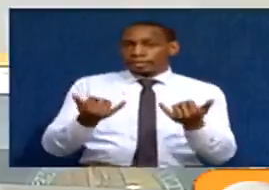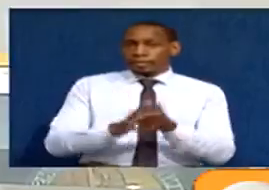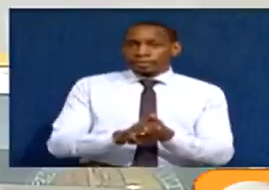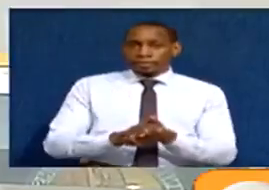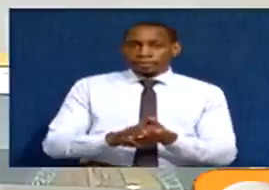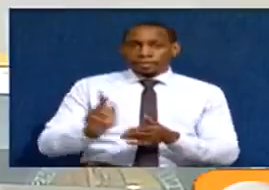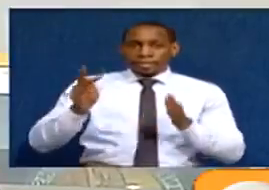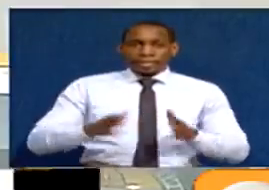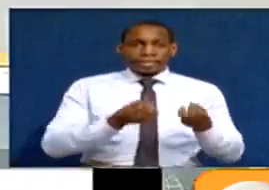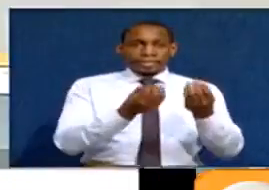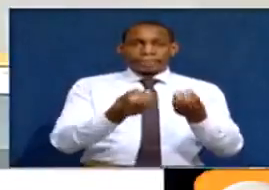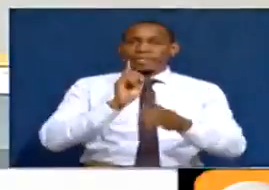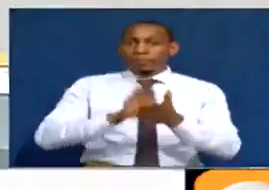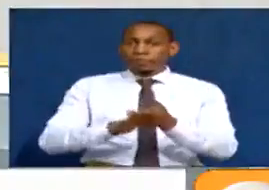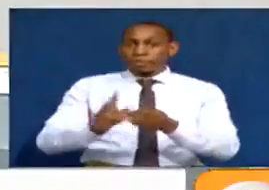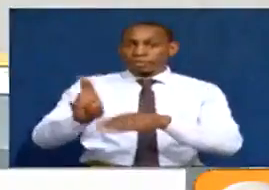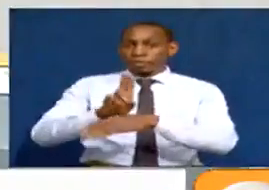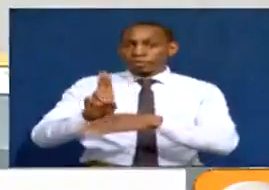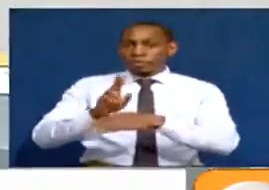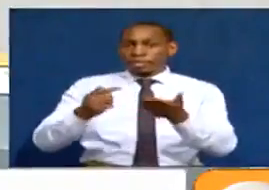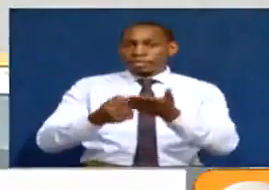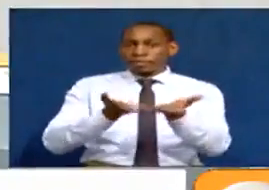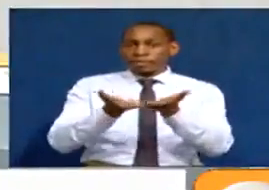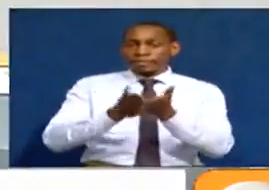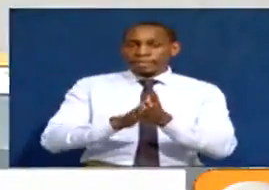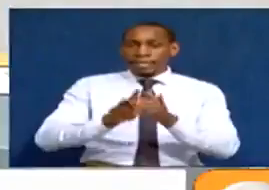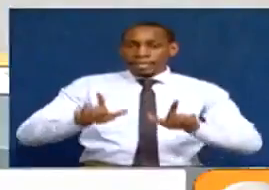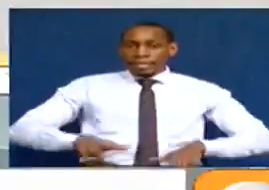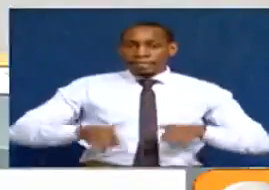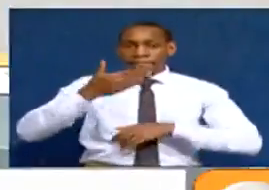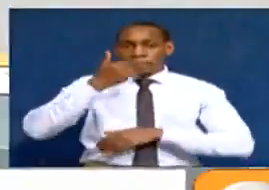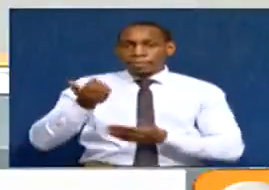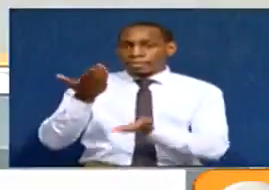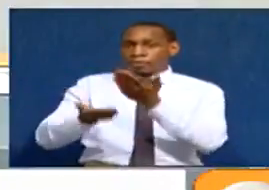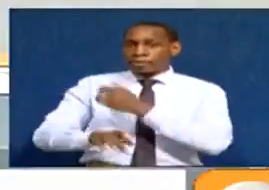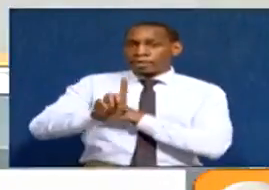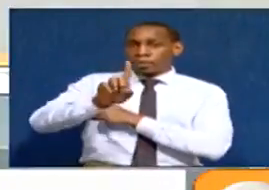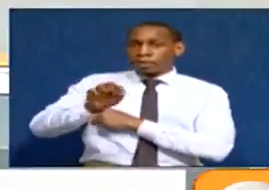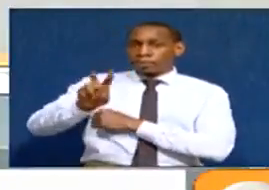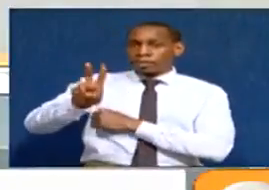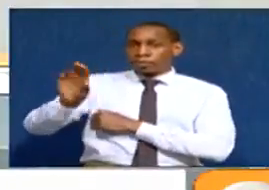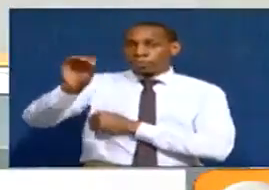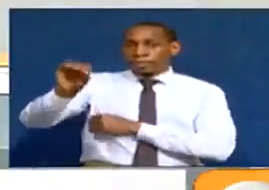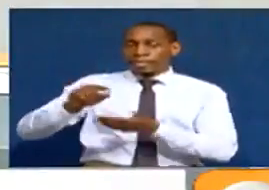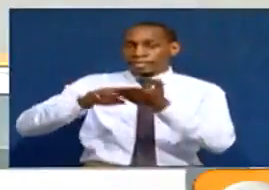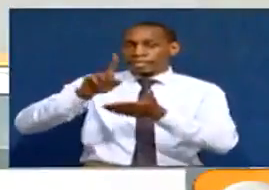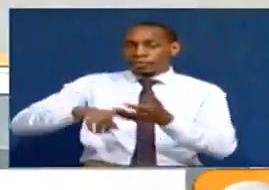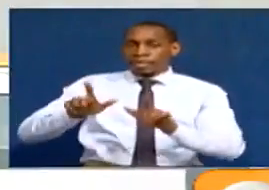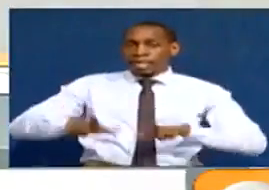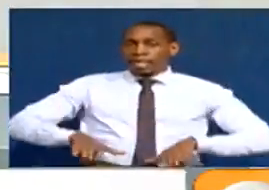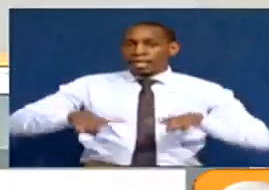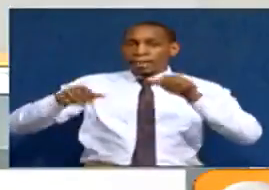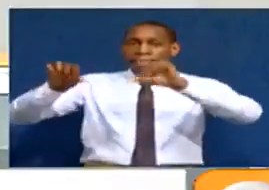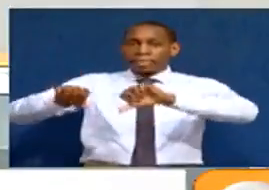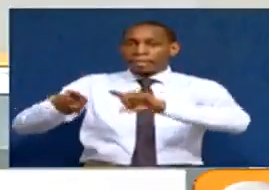A majority of Kenyans say use of digital services have made their lives better, compared to only 1.2% who insist their lives got worse from